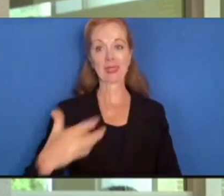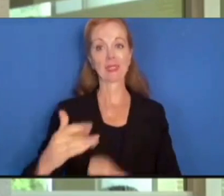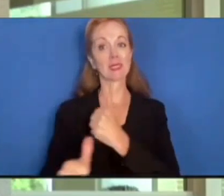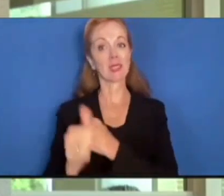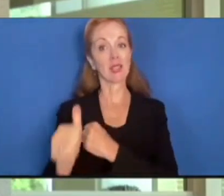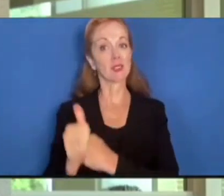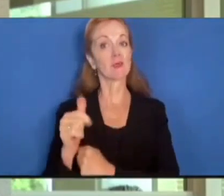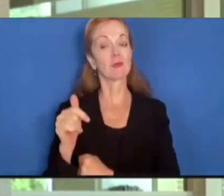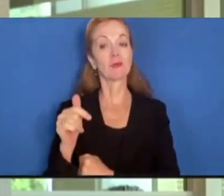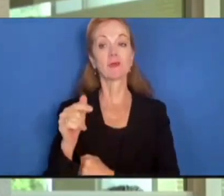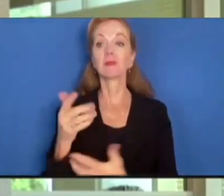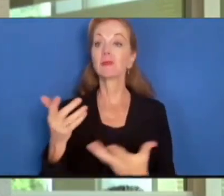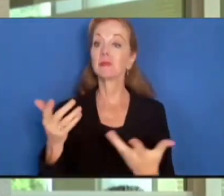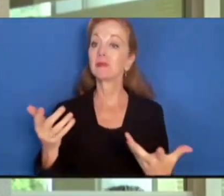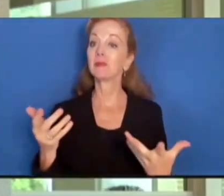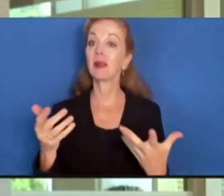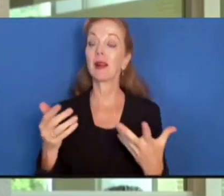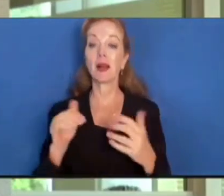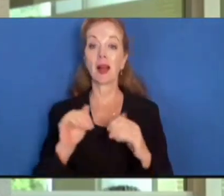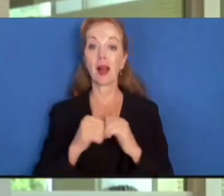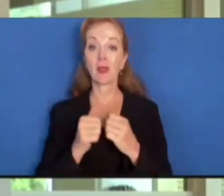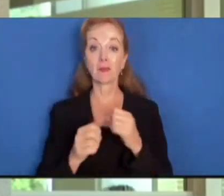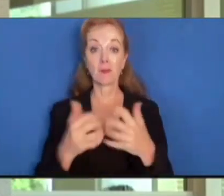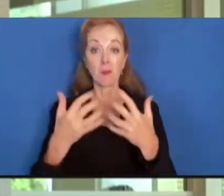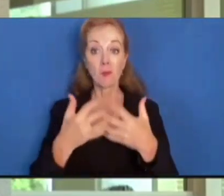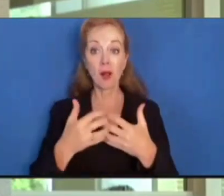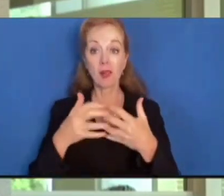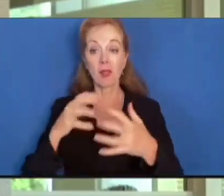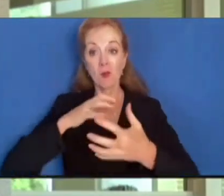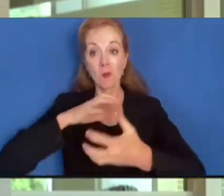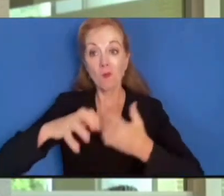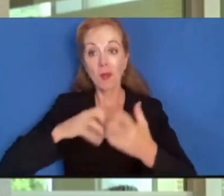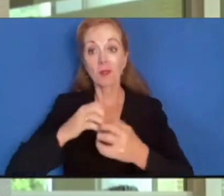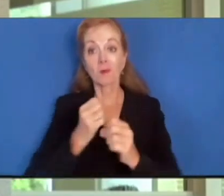just by the way that they're manufactured, or they're mixing explosives that